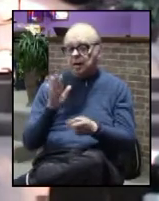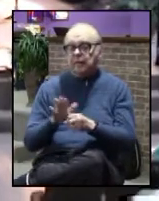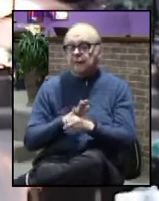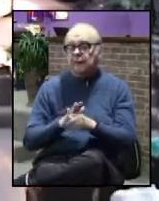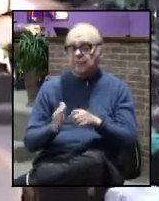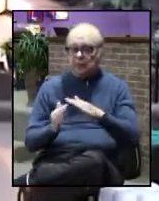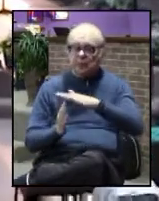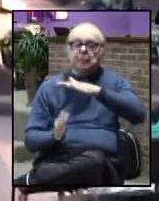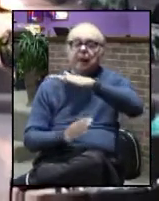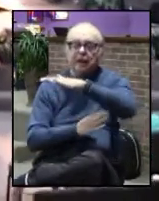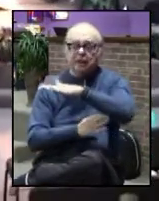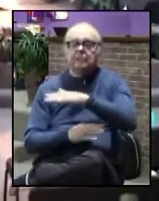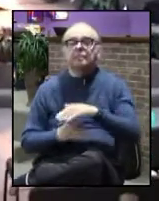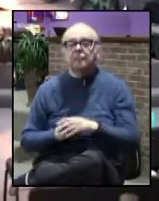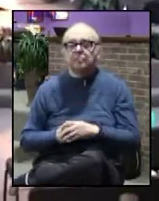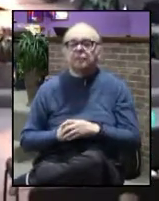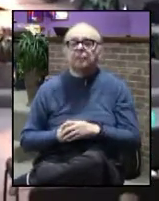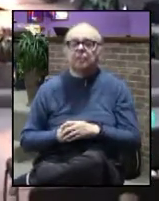up.